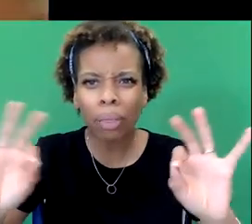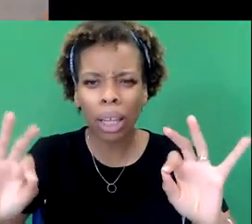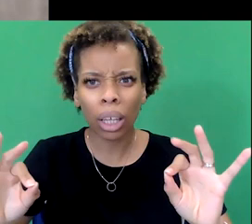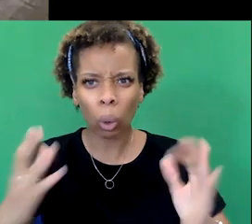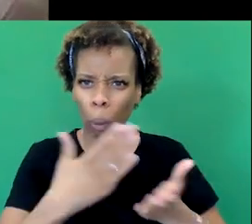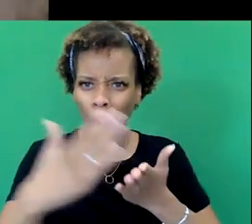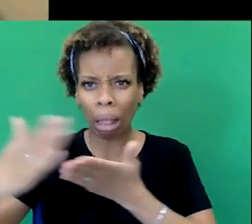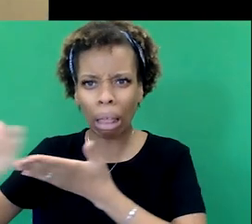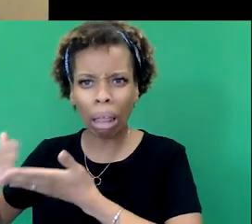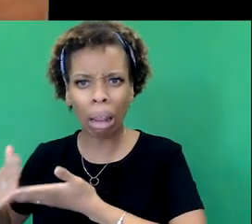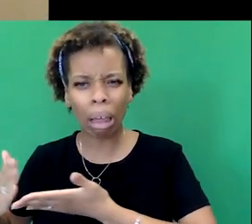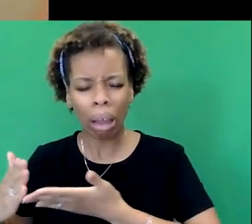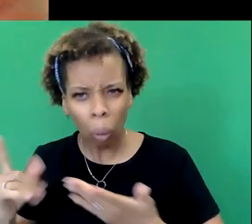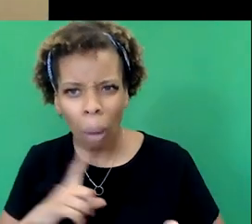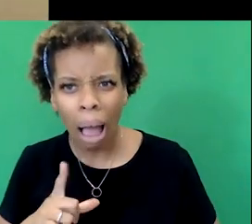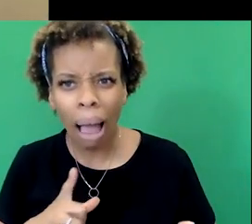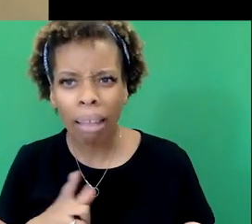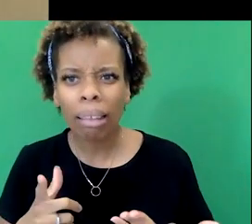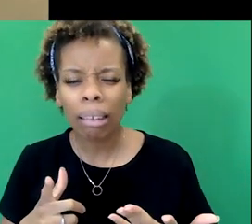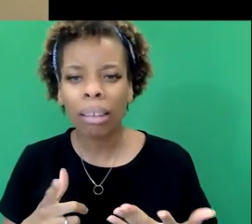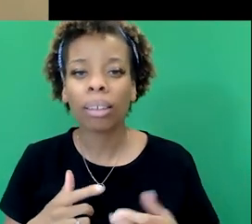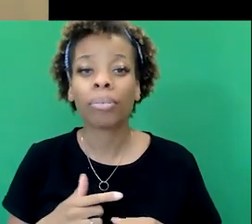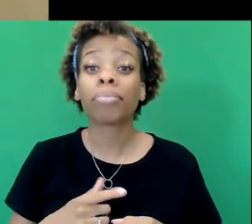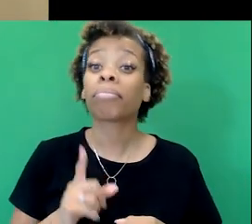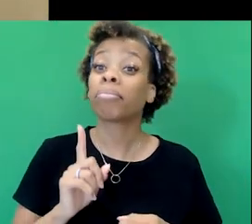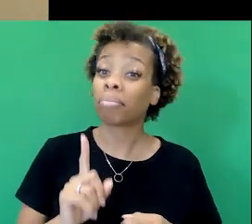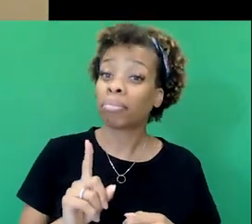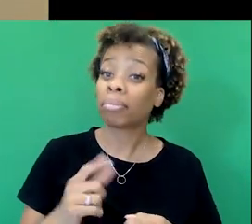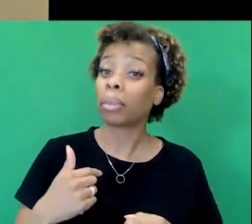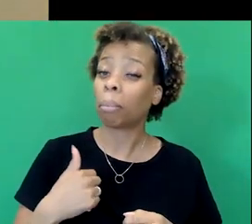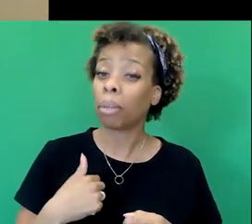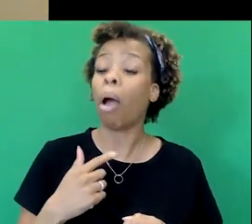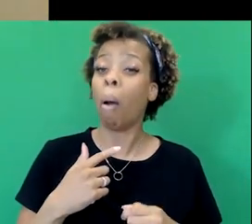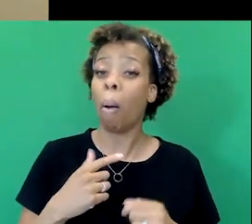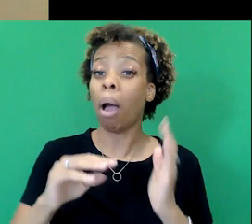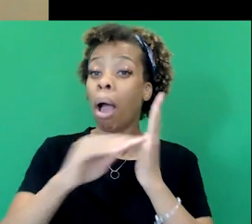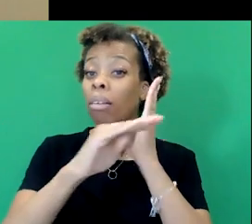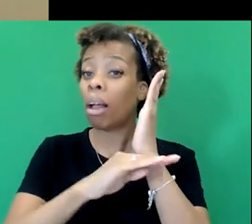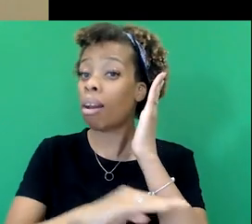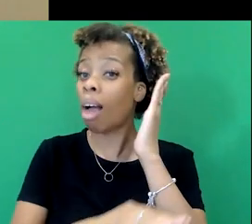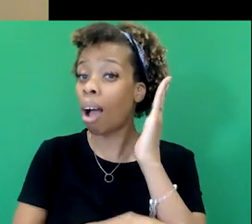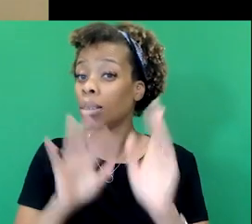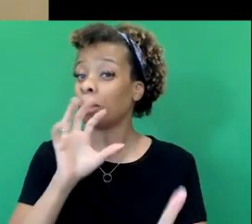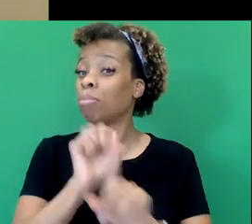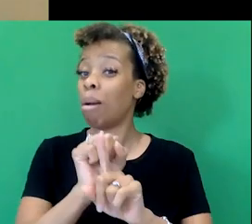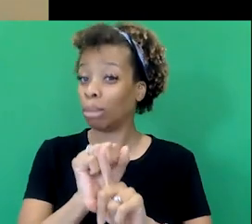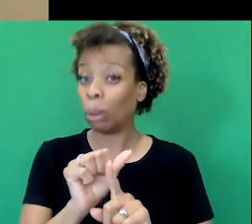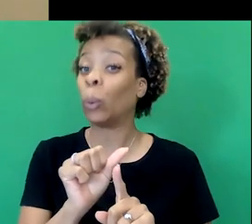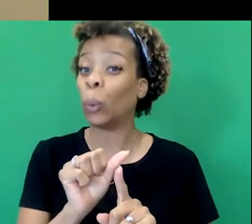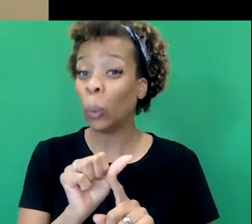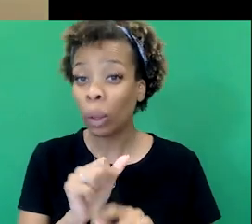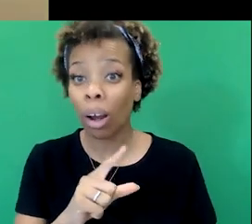this sanitized working classes. And actually there's a very interesting, I think, class point. We were being